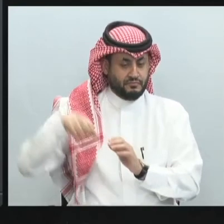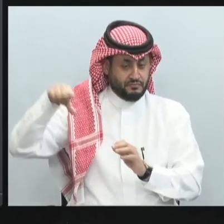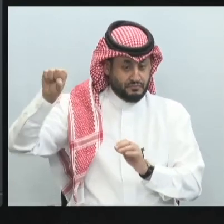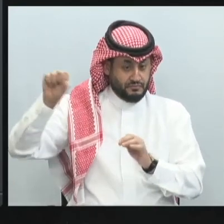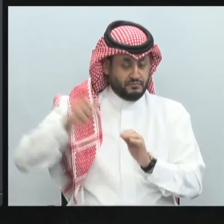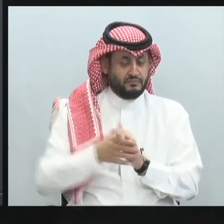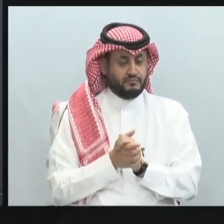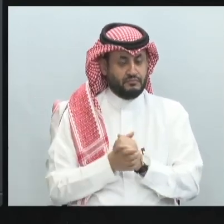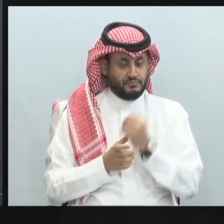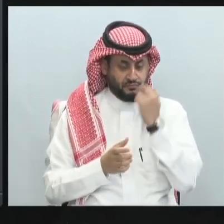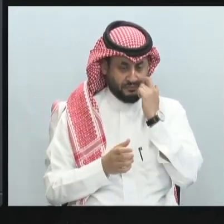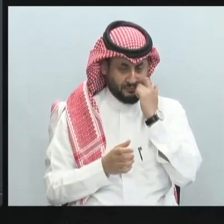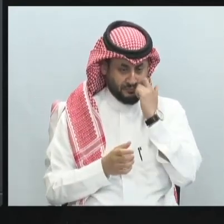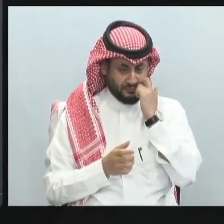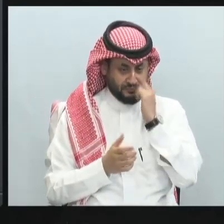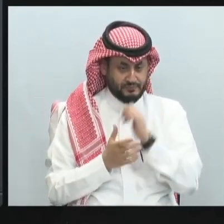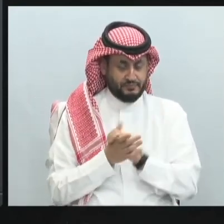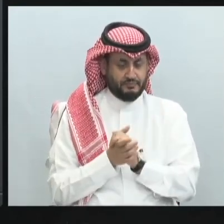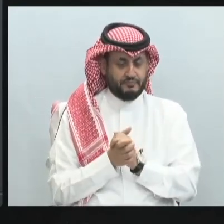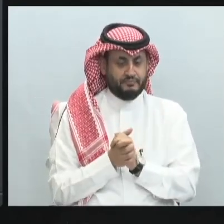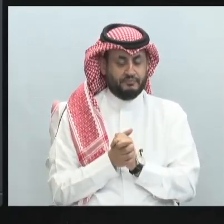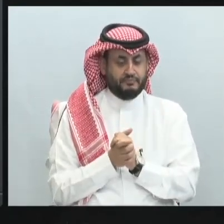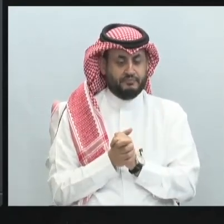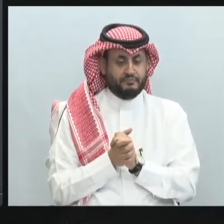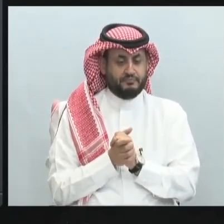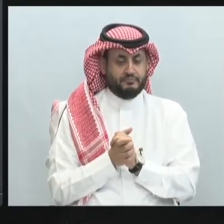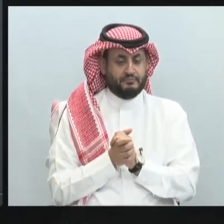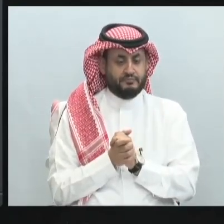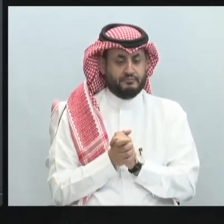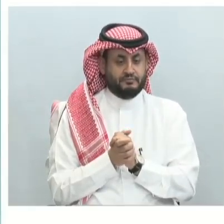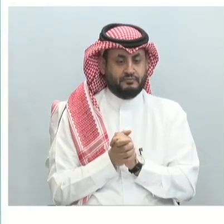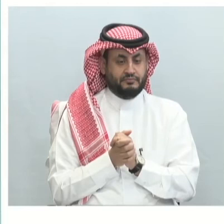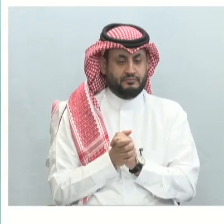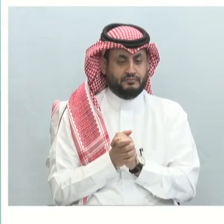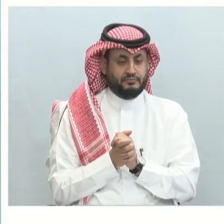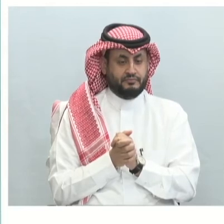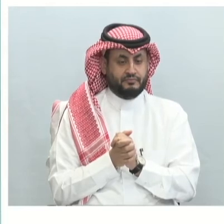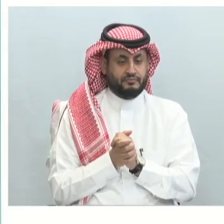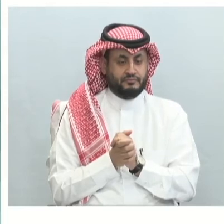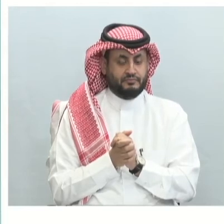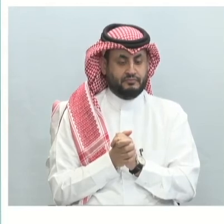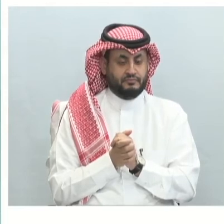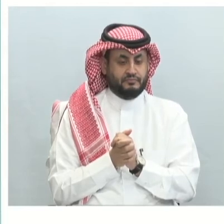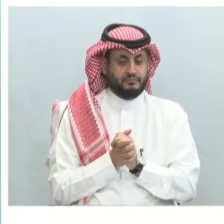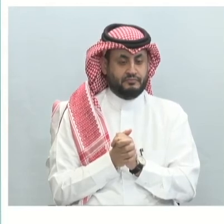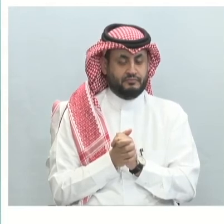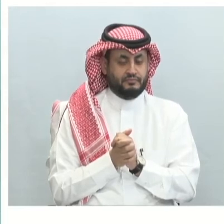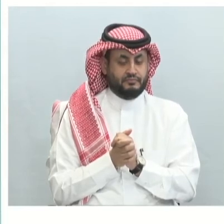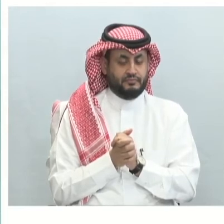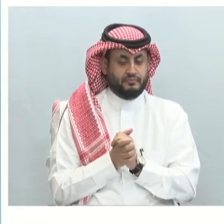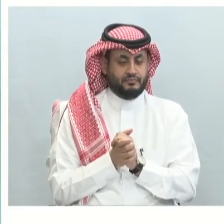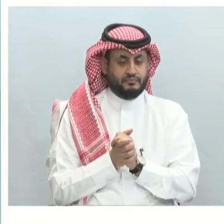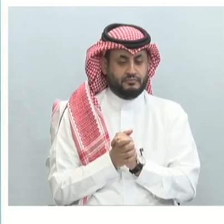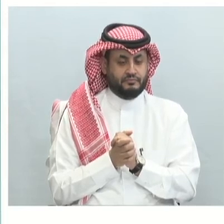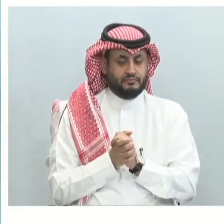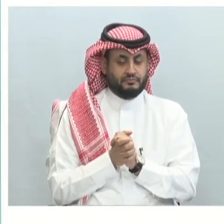So, foot. Ball, all, football. Excellent. So, what are you doing? I'm playing